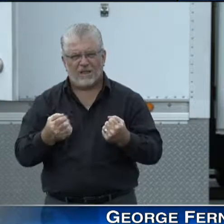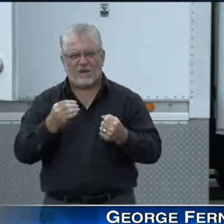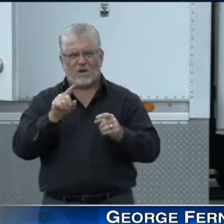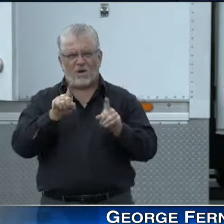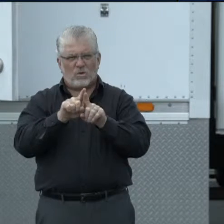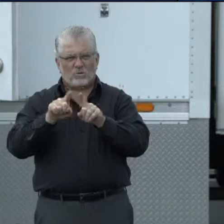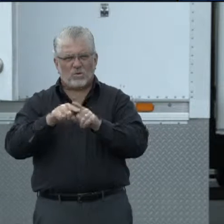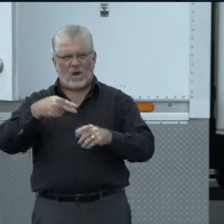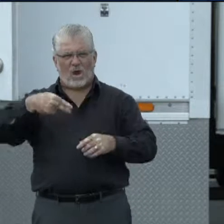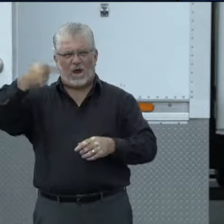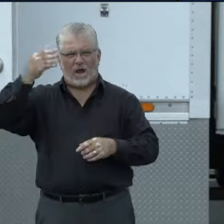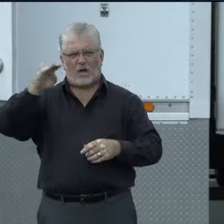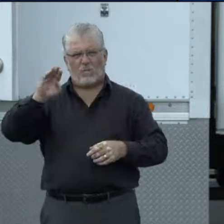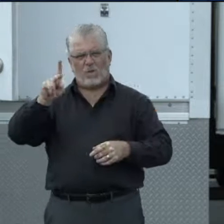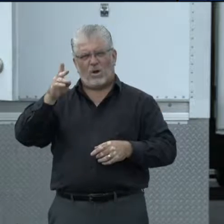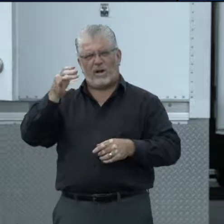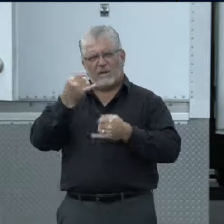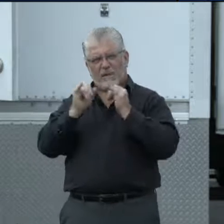it